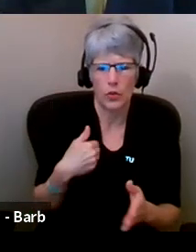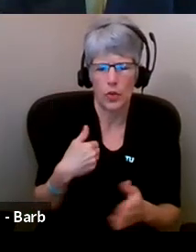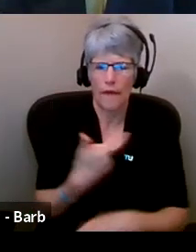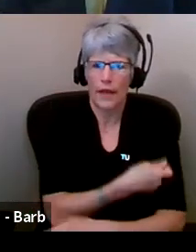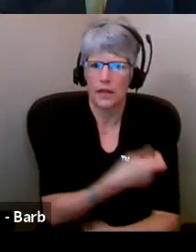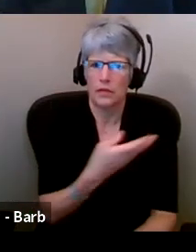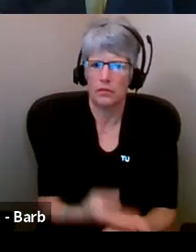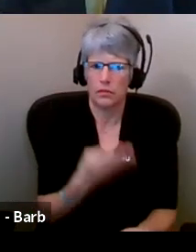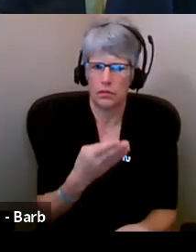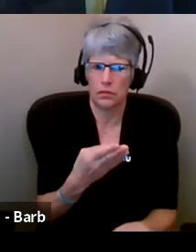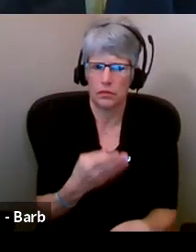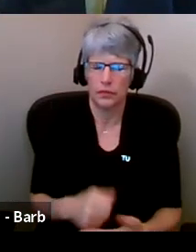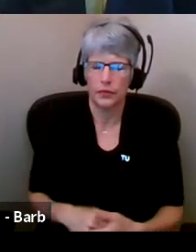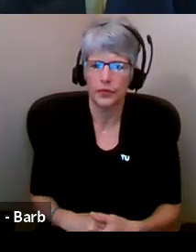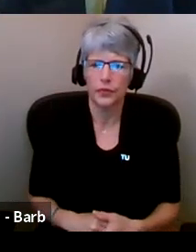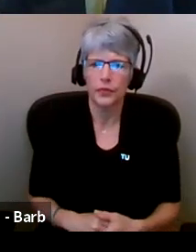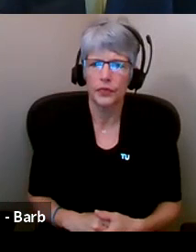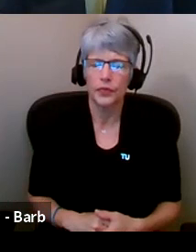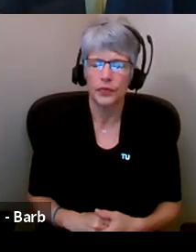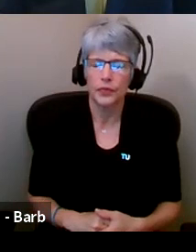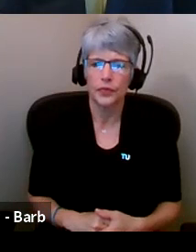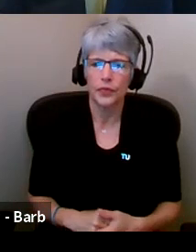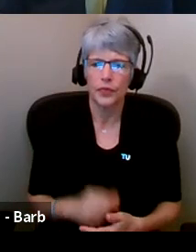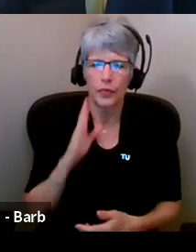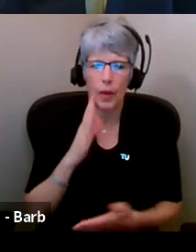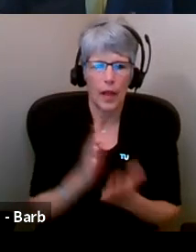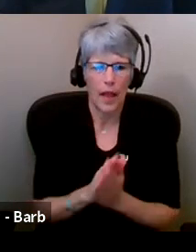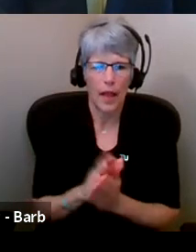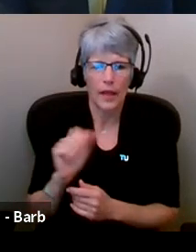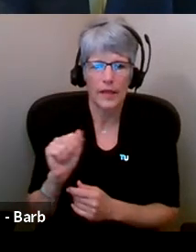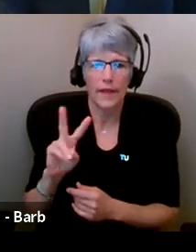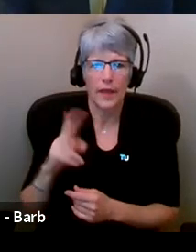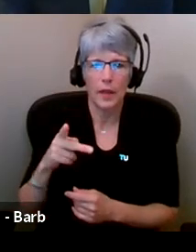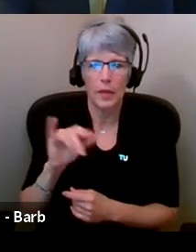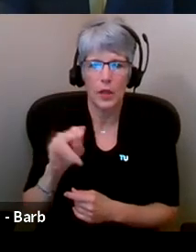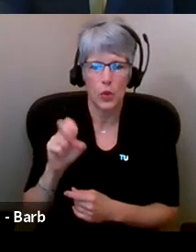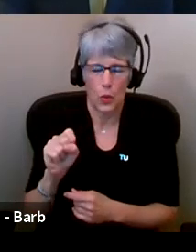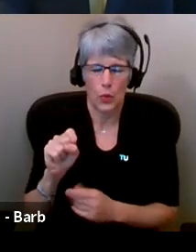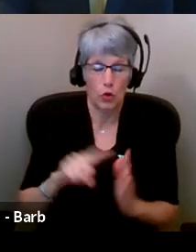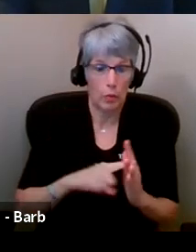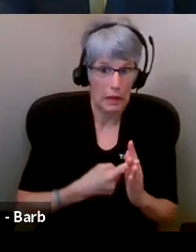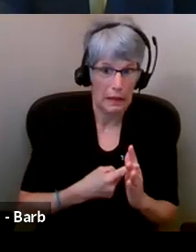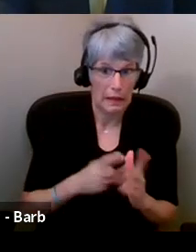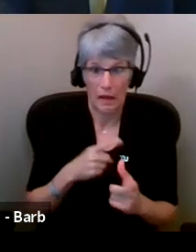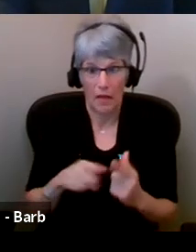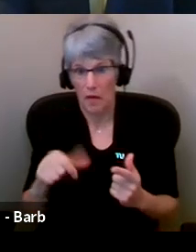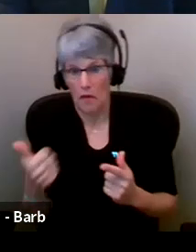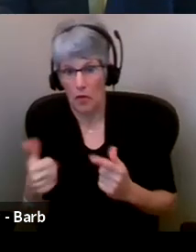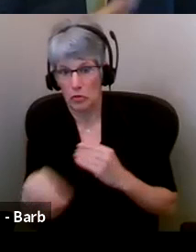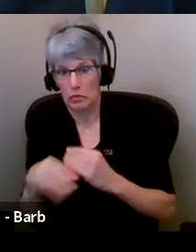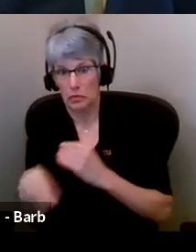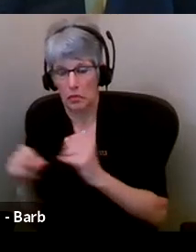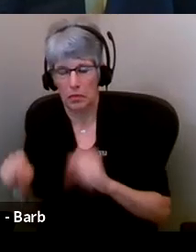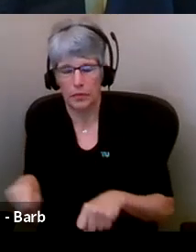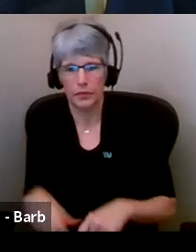to show proof of vaccination? I'll go to AVP Jones to begin answering this question. And if others have additional details to